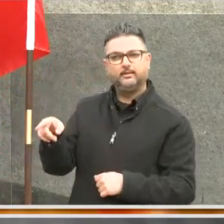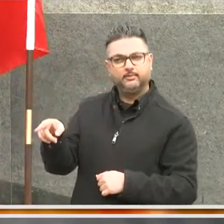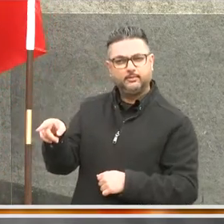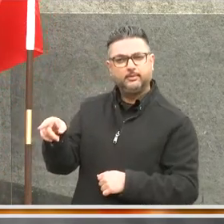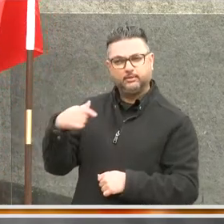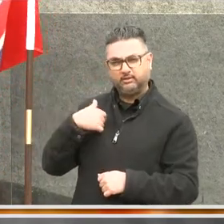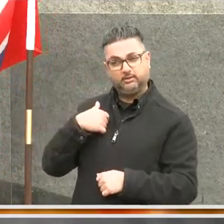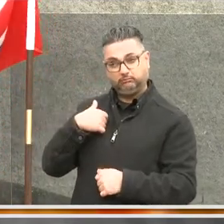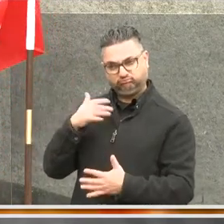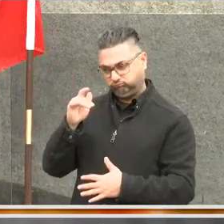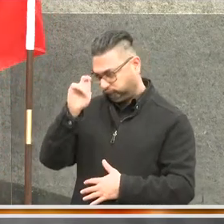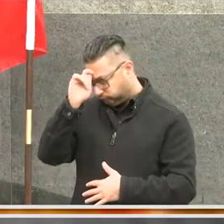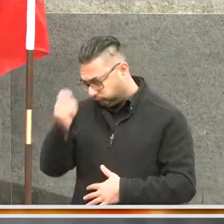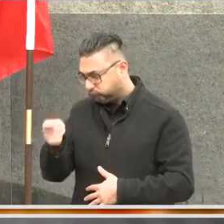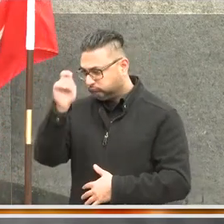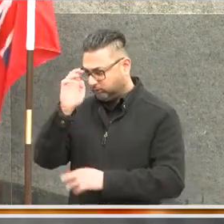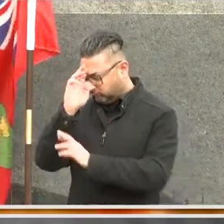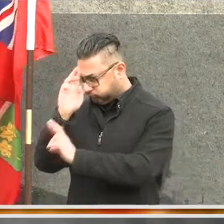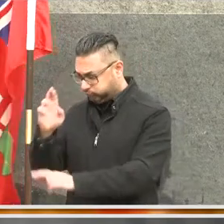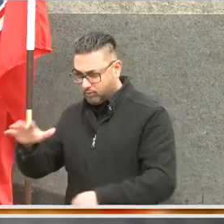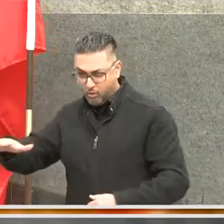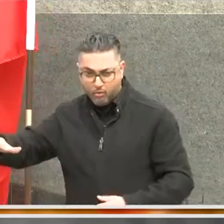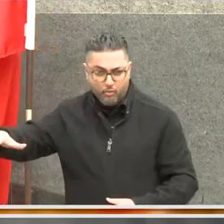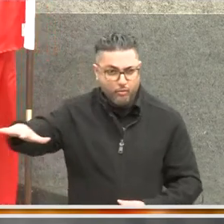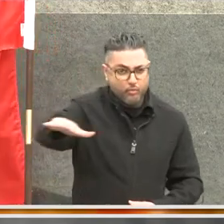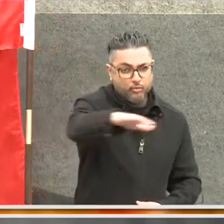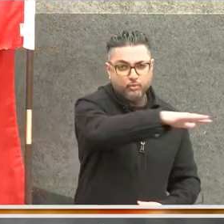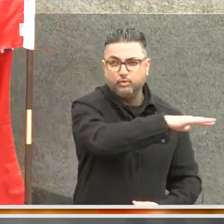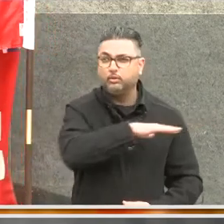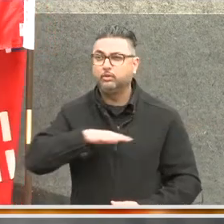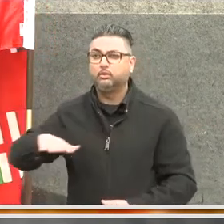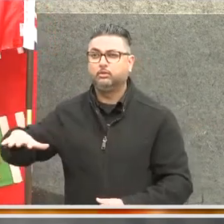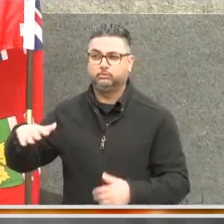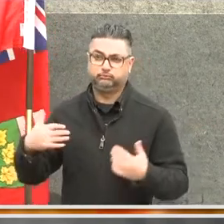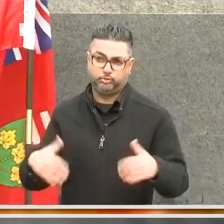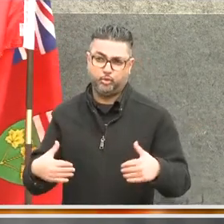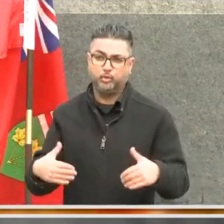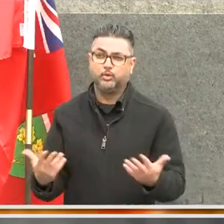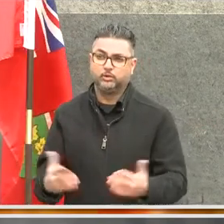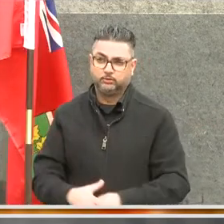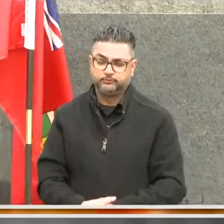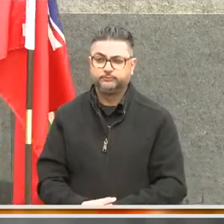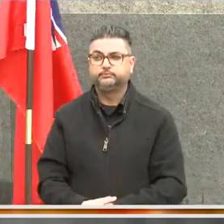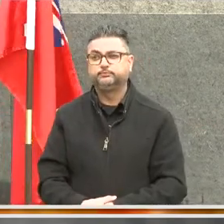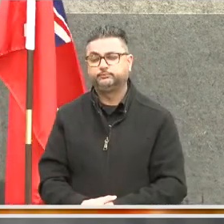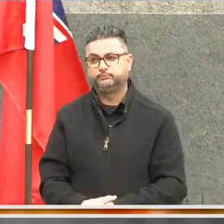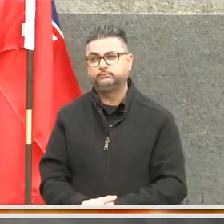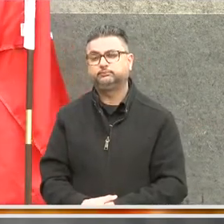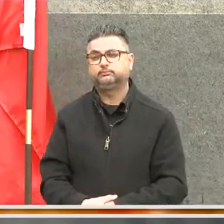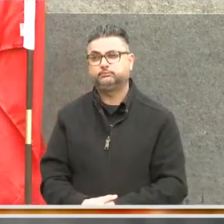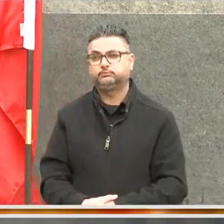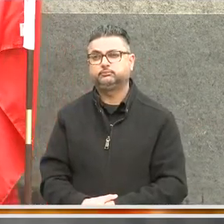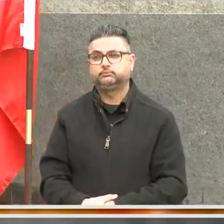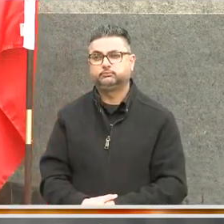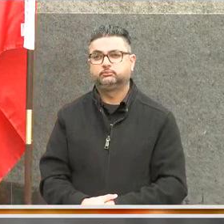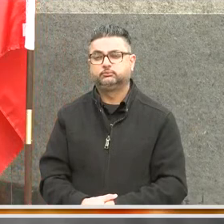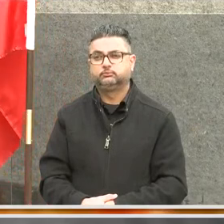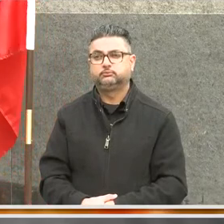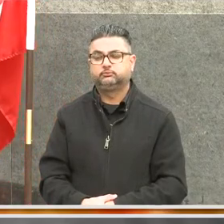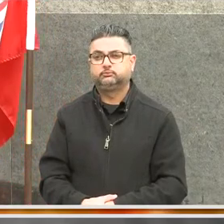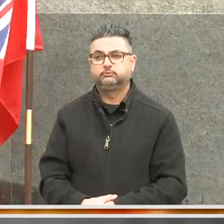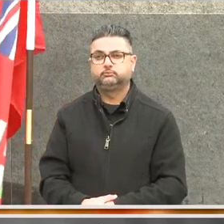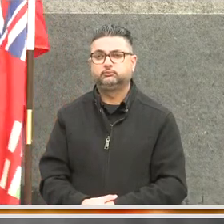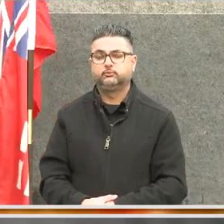Jamais nous ne fuirons le devoir de se souvenir, car il est le lieu où nous puisons force